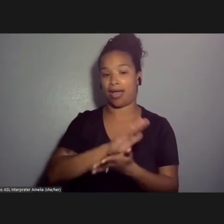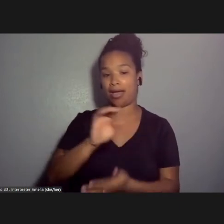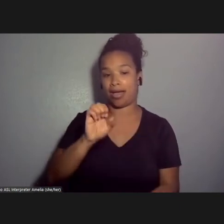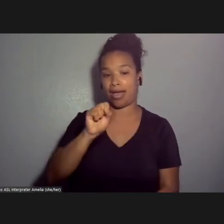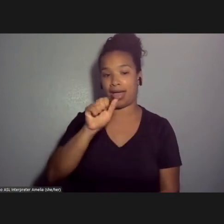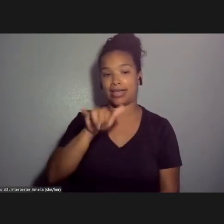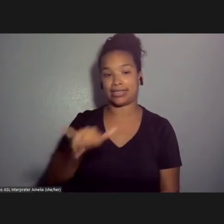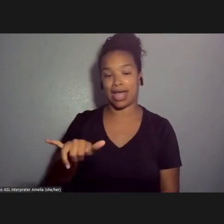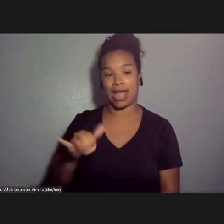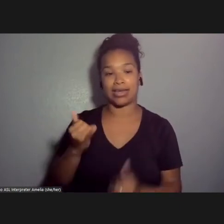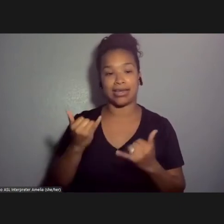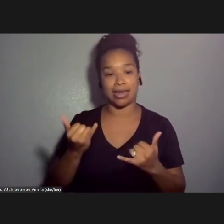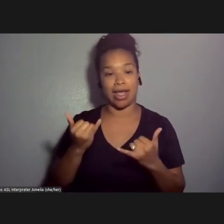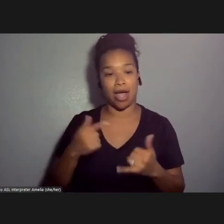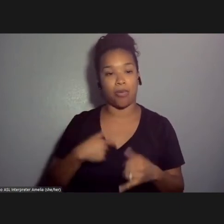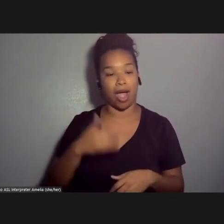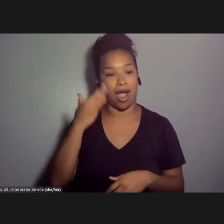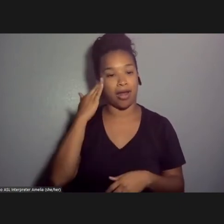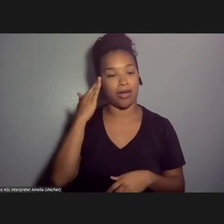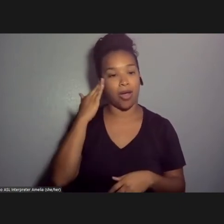now I know to specifically